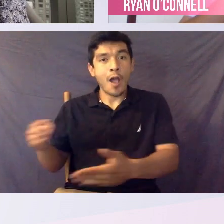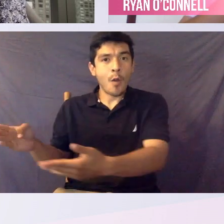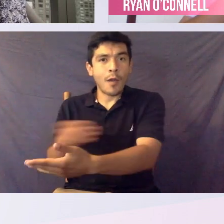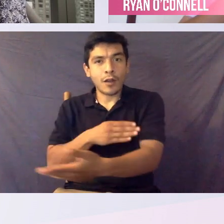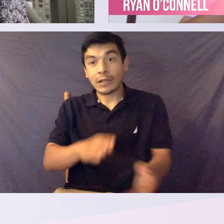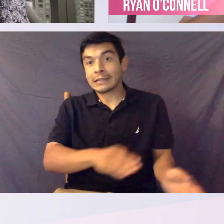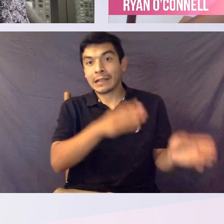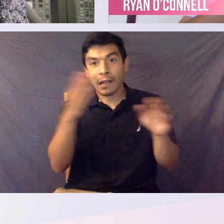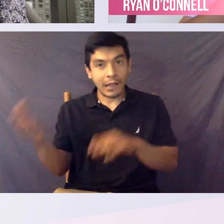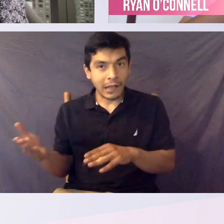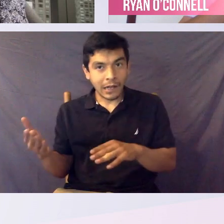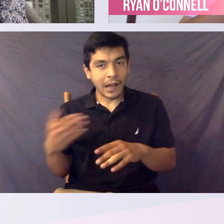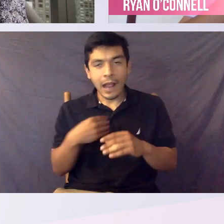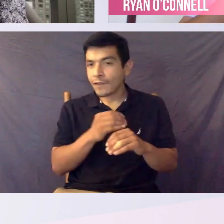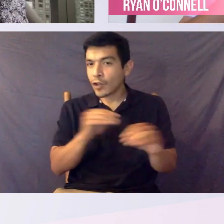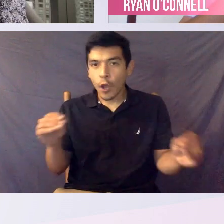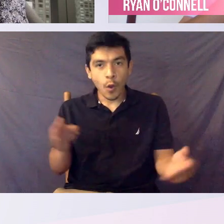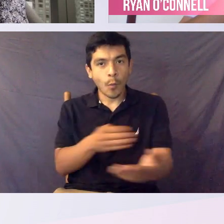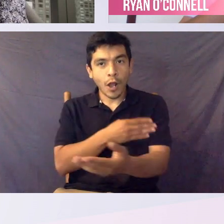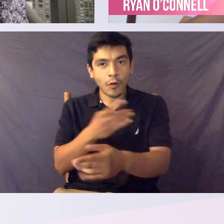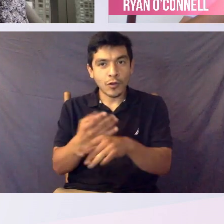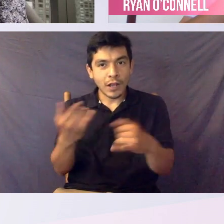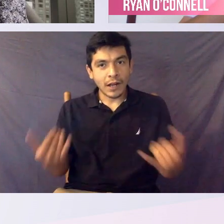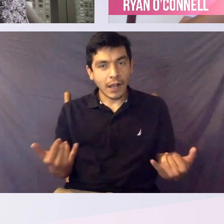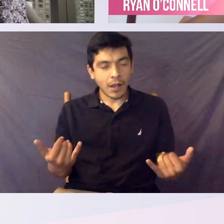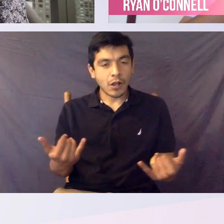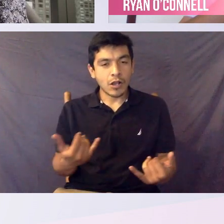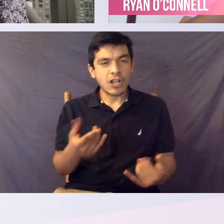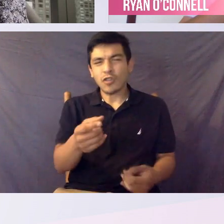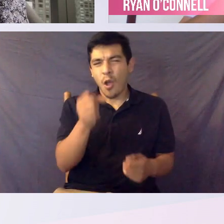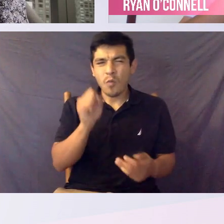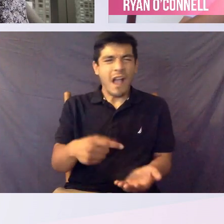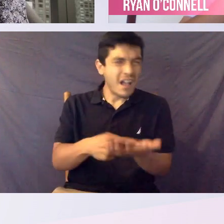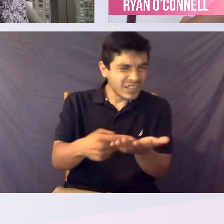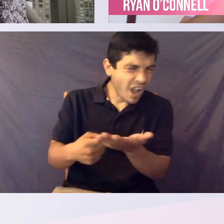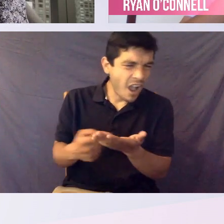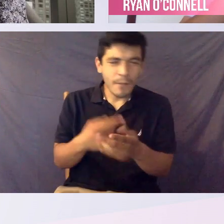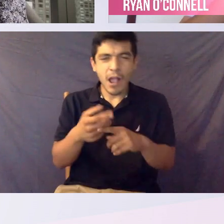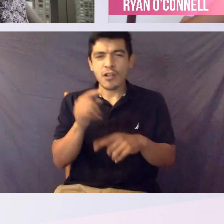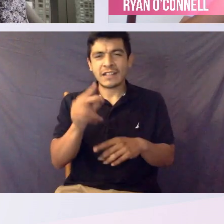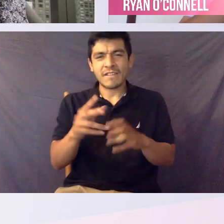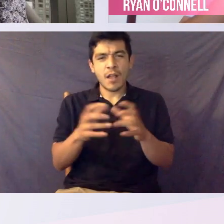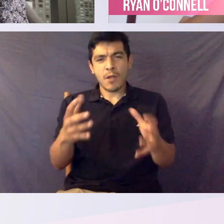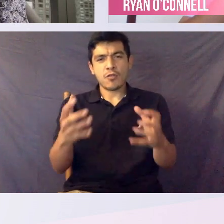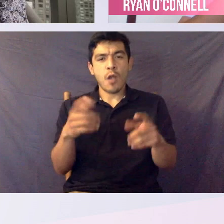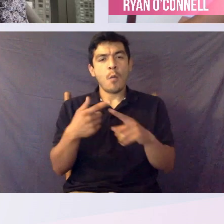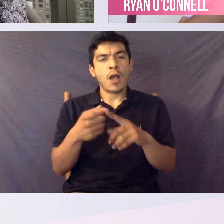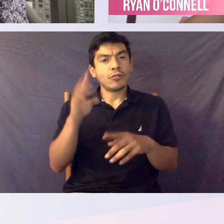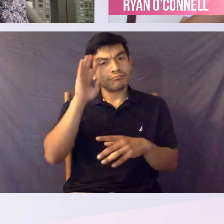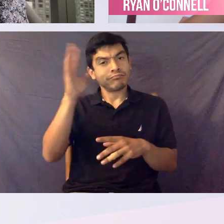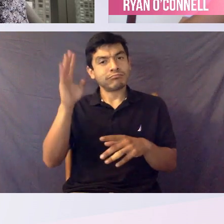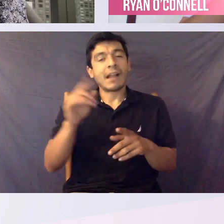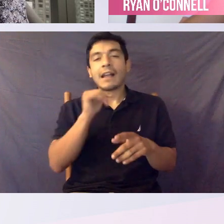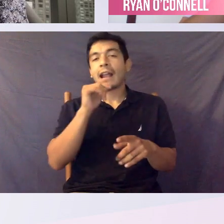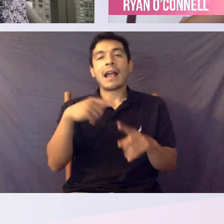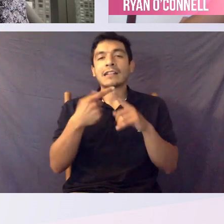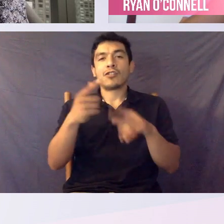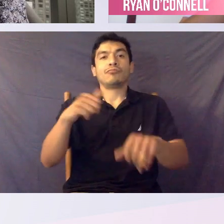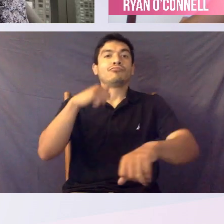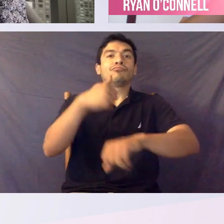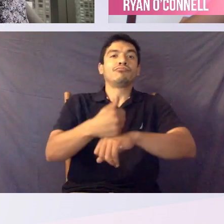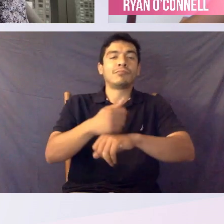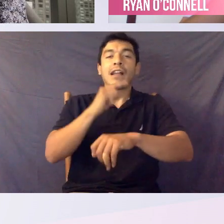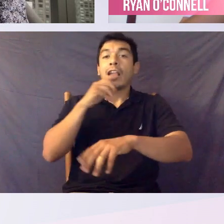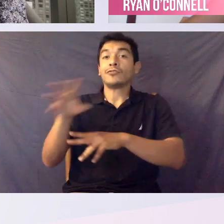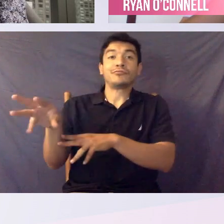So it's so hard. And as we know with anything, you can talk about a TV show as much as you want when you're creating it. It's not until you're on the ground floor and you're doing it and you're